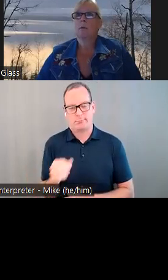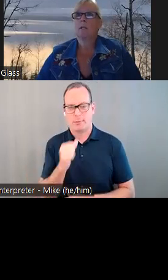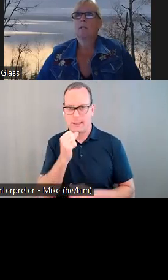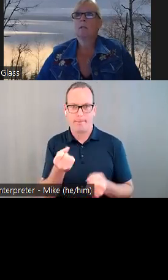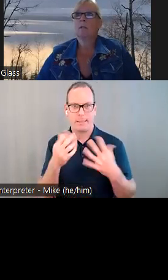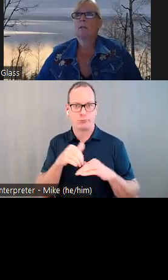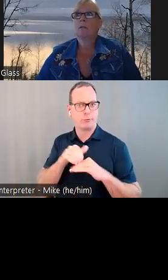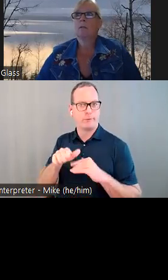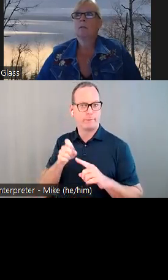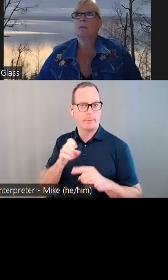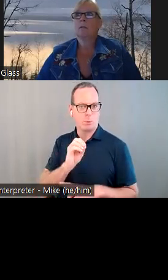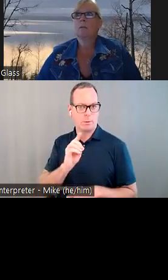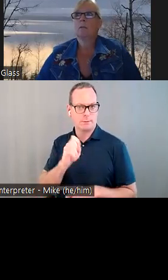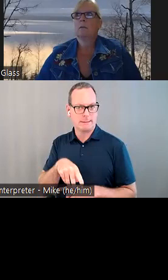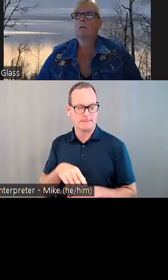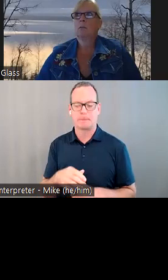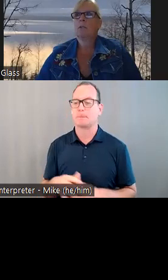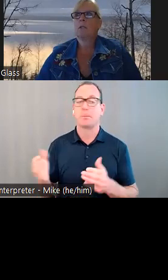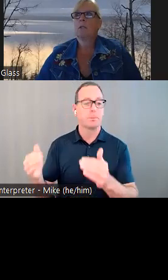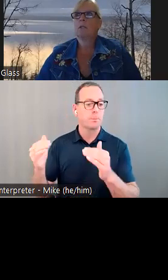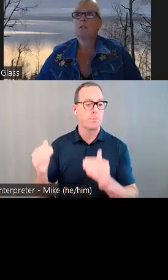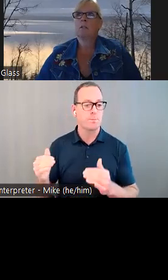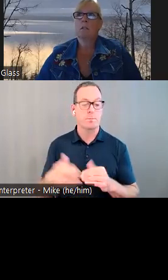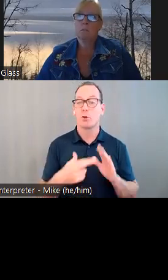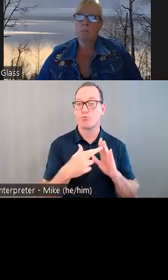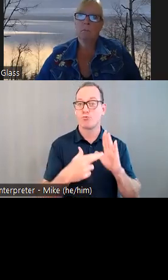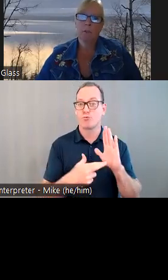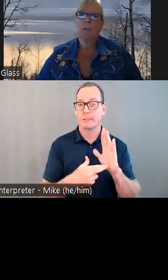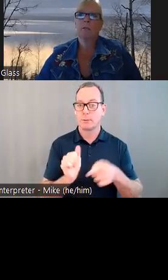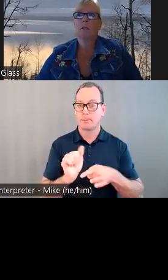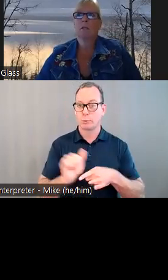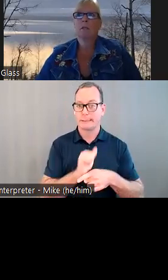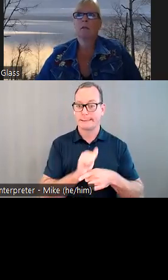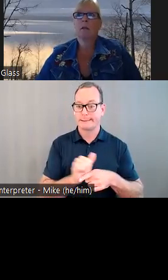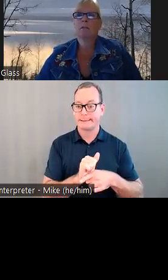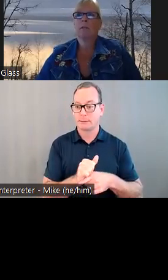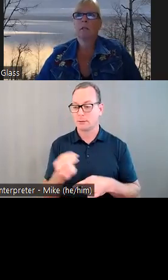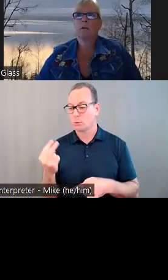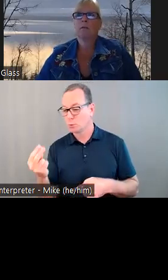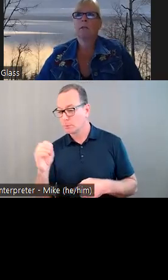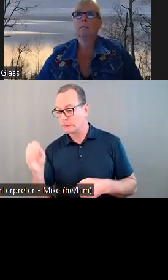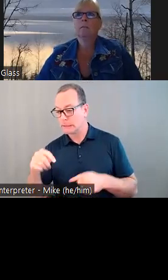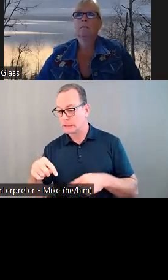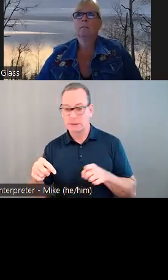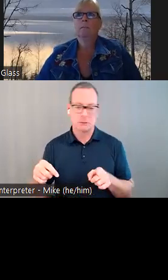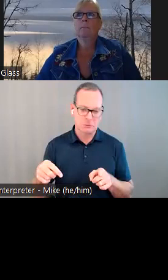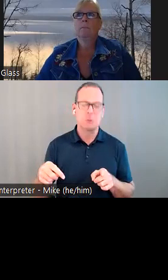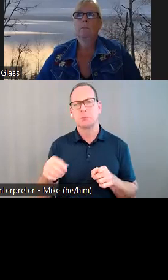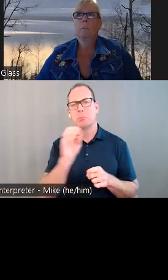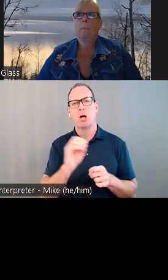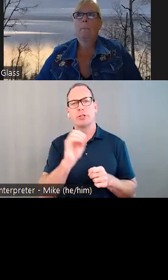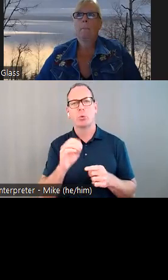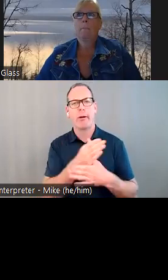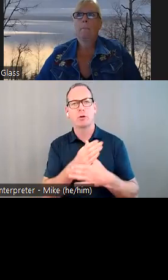Registered apprentices, 2% in this agency, pretty close to the Ontario average right now of 3%.